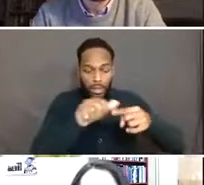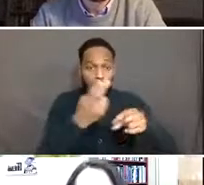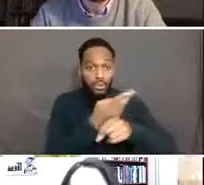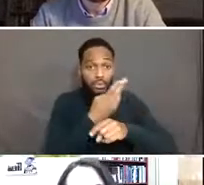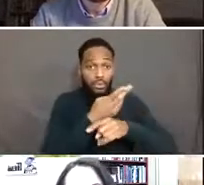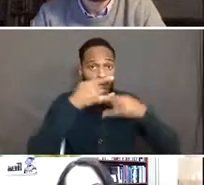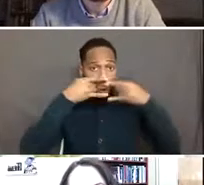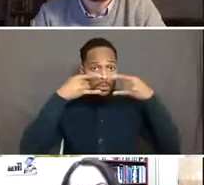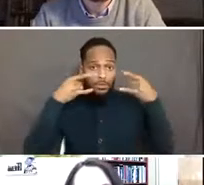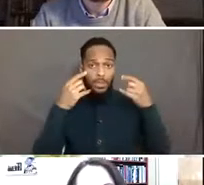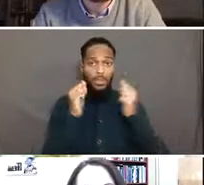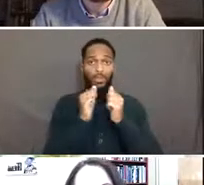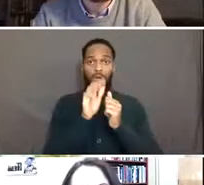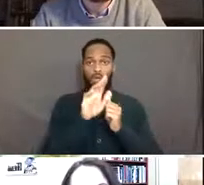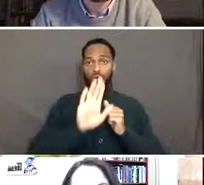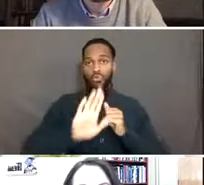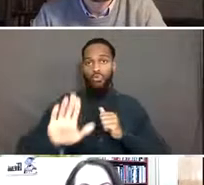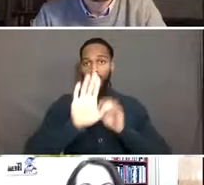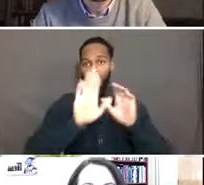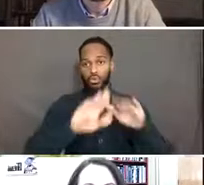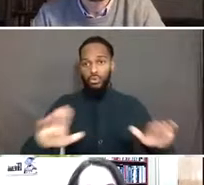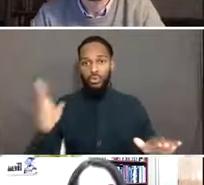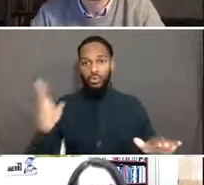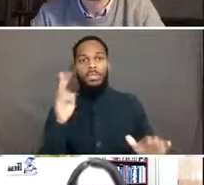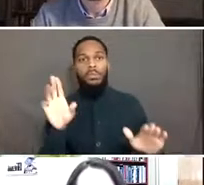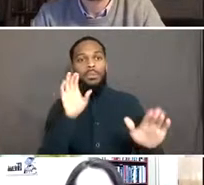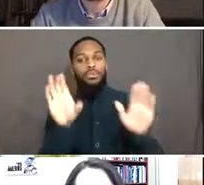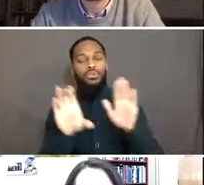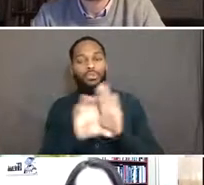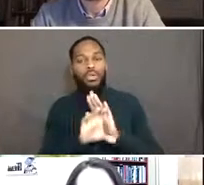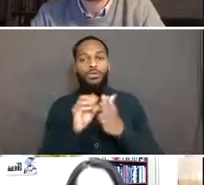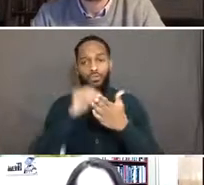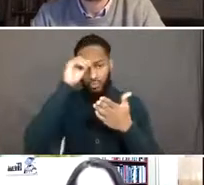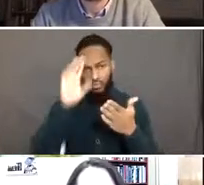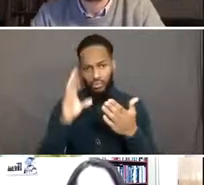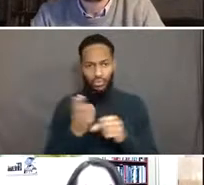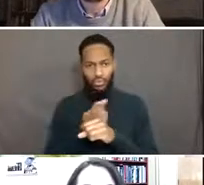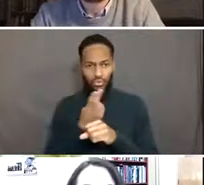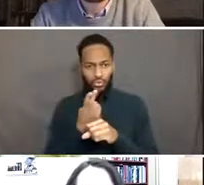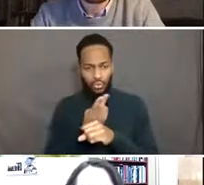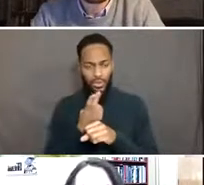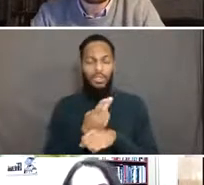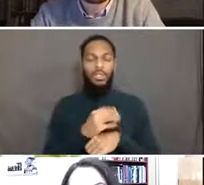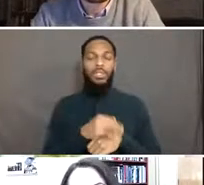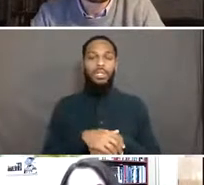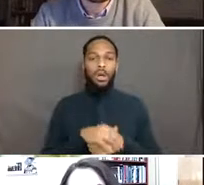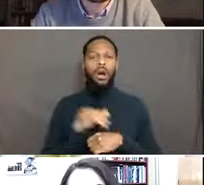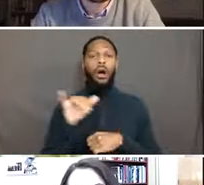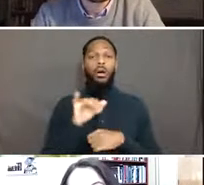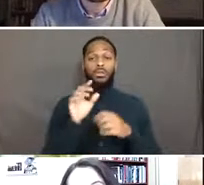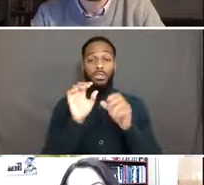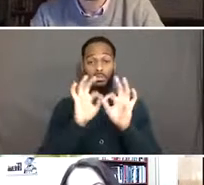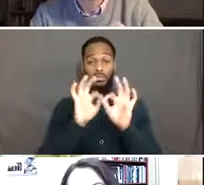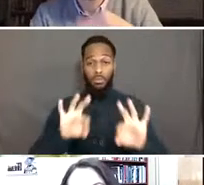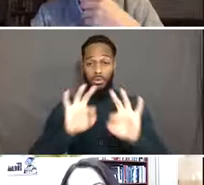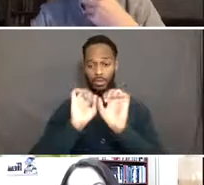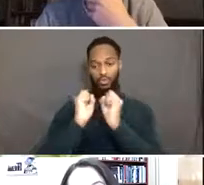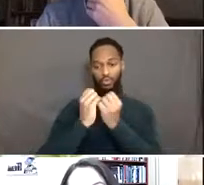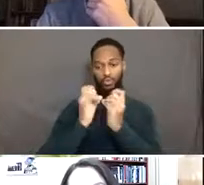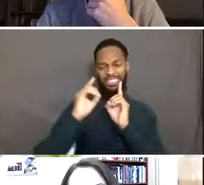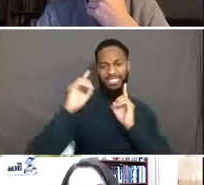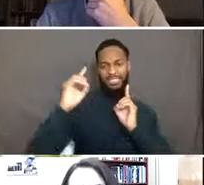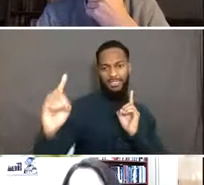images here of some students practicing wearing it, maintaining social distancing, and cannot stress the importance of washing your